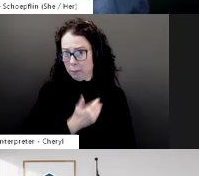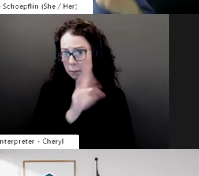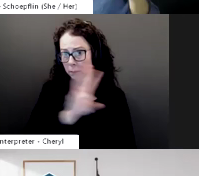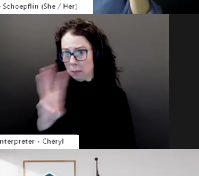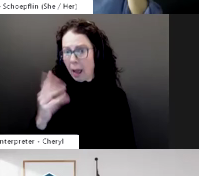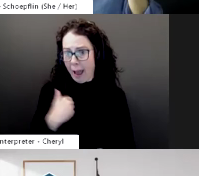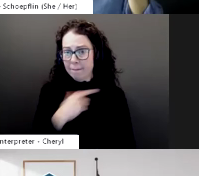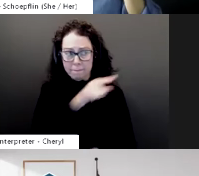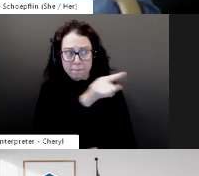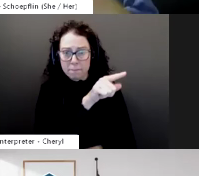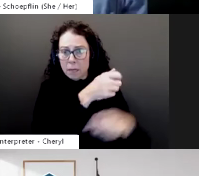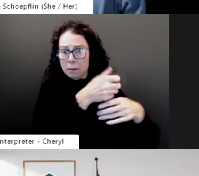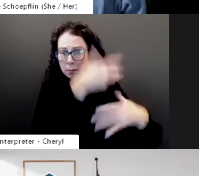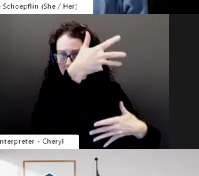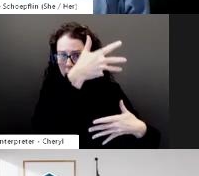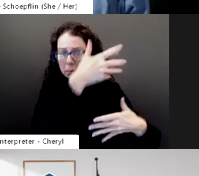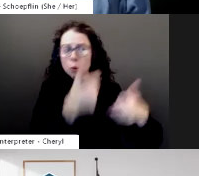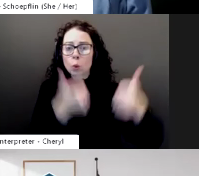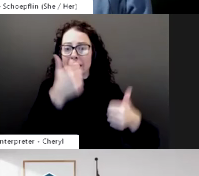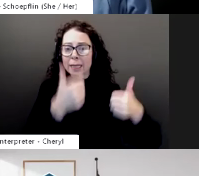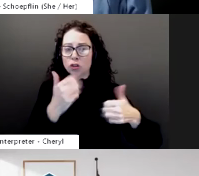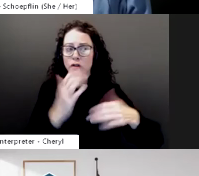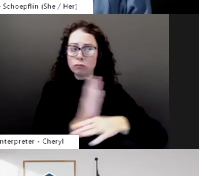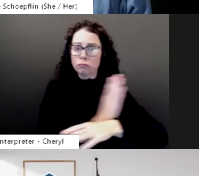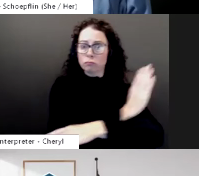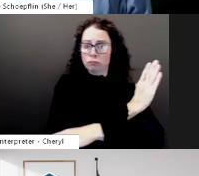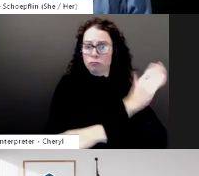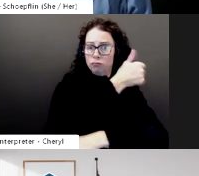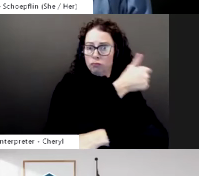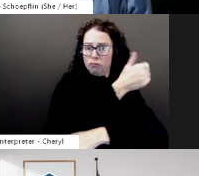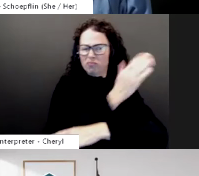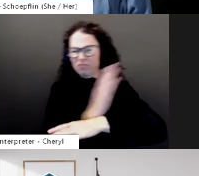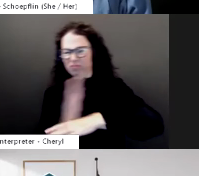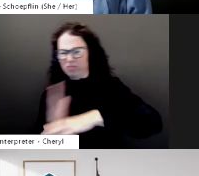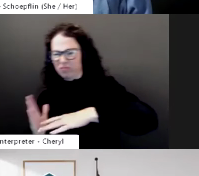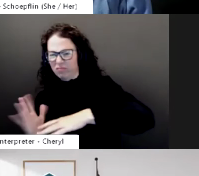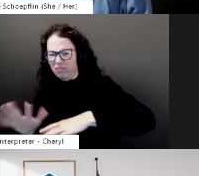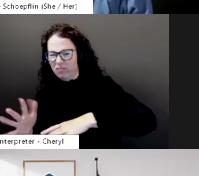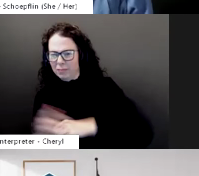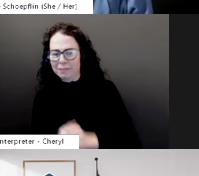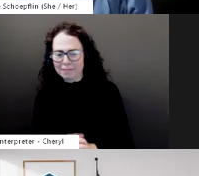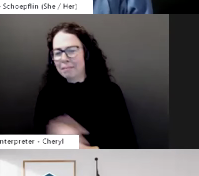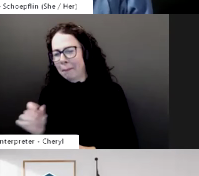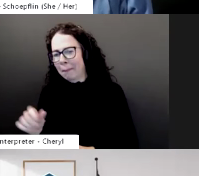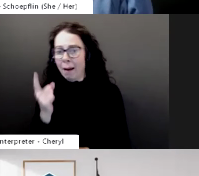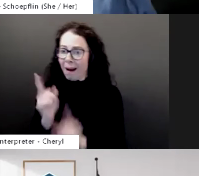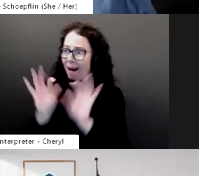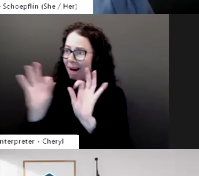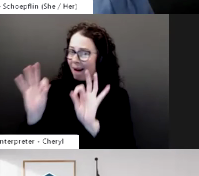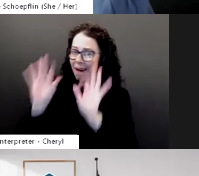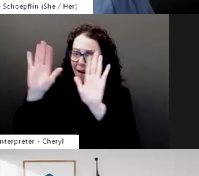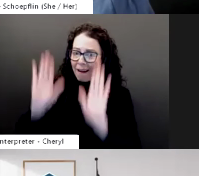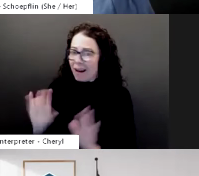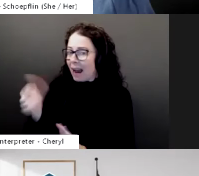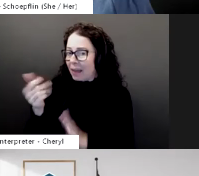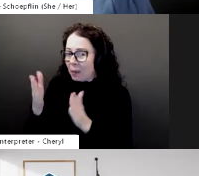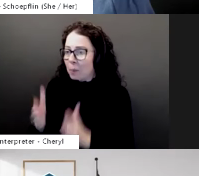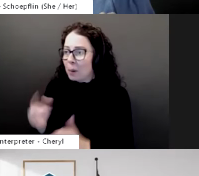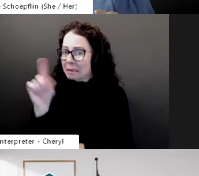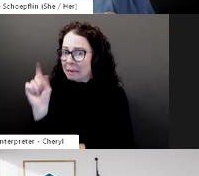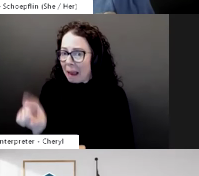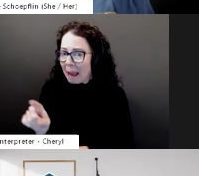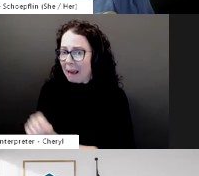see how they rate relative to each other. That's great, because we actually got a question about what are the most worthy password managers. So if you could pop